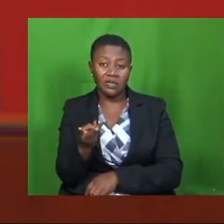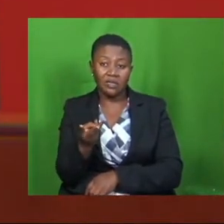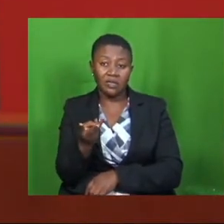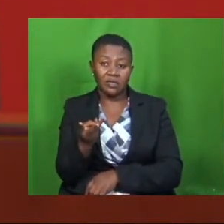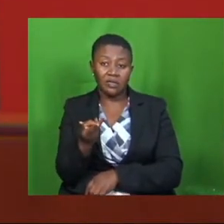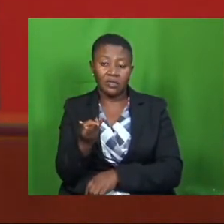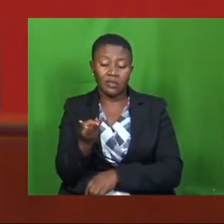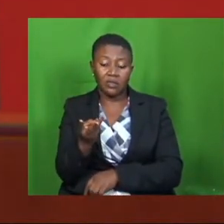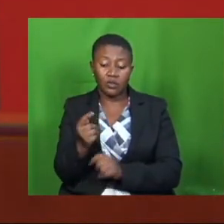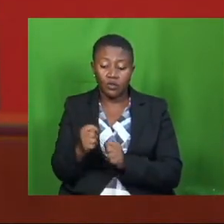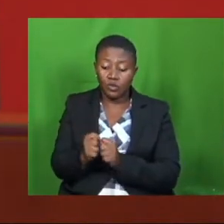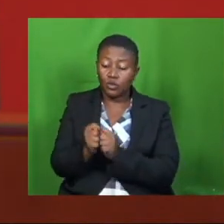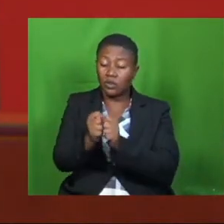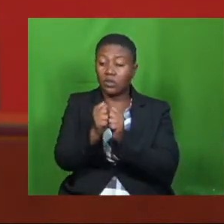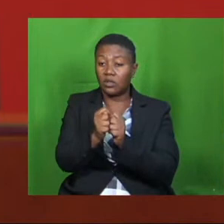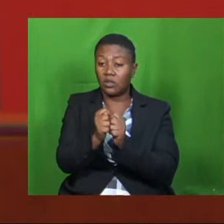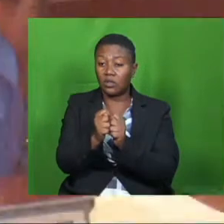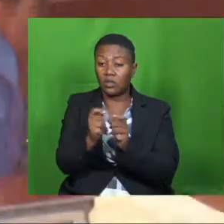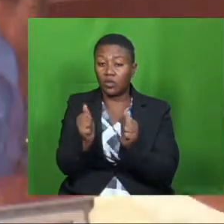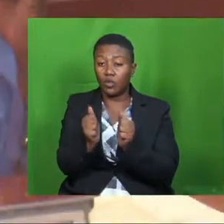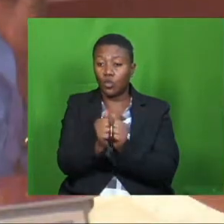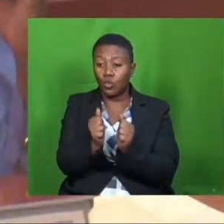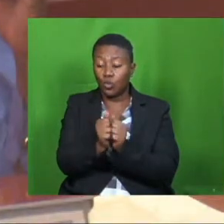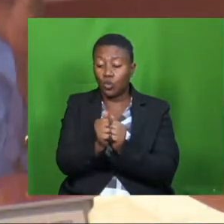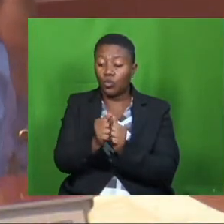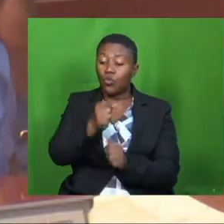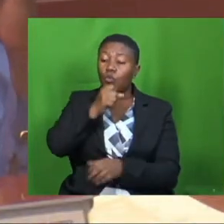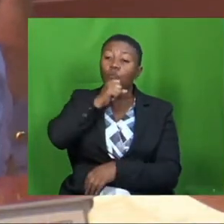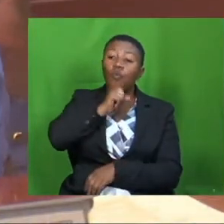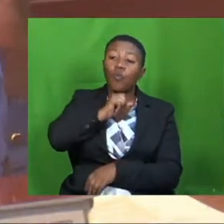When the Honorable J.H. Mensah raised that objection,